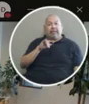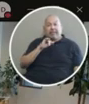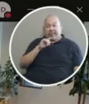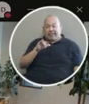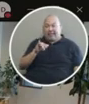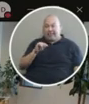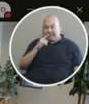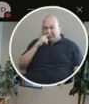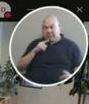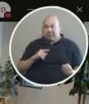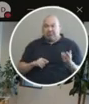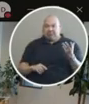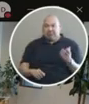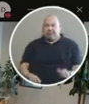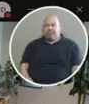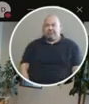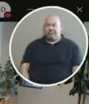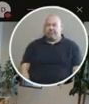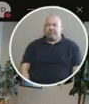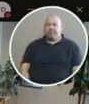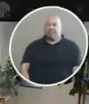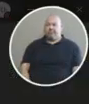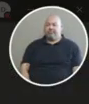up the slides, please.